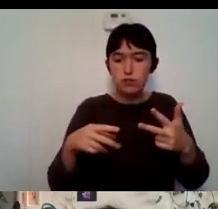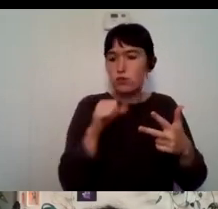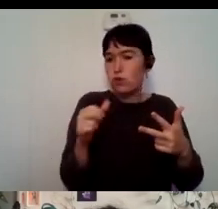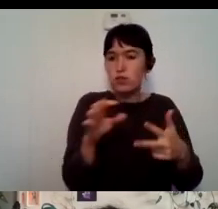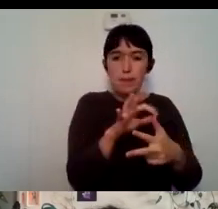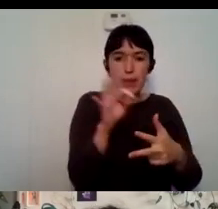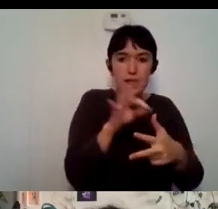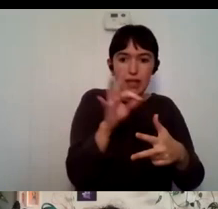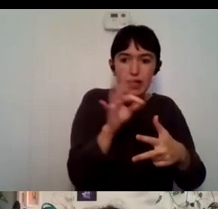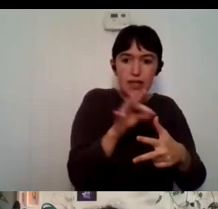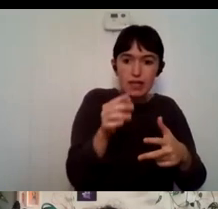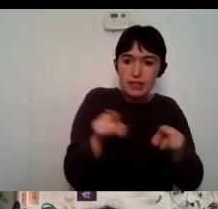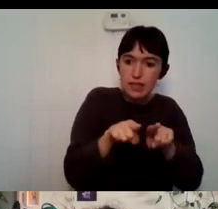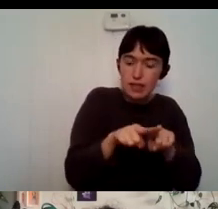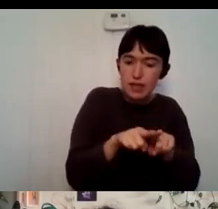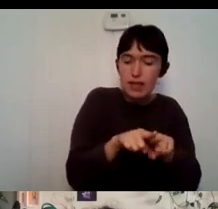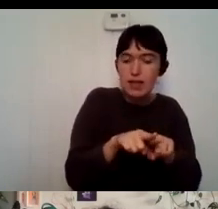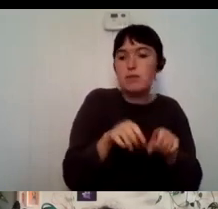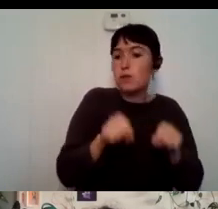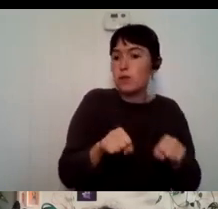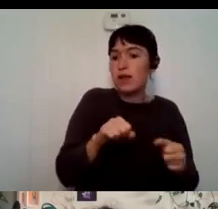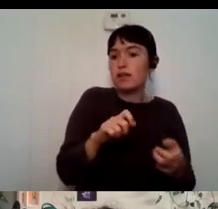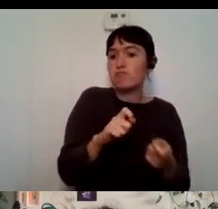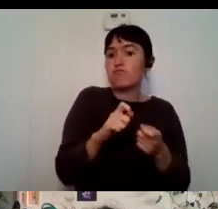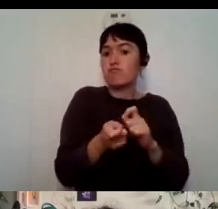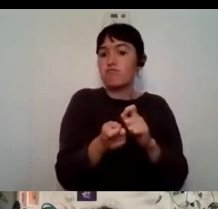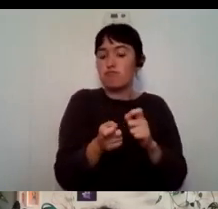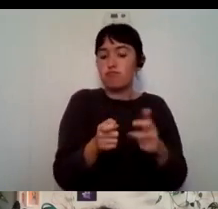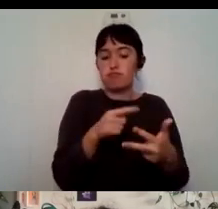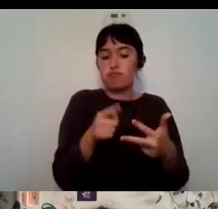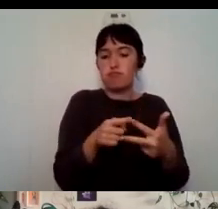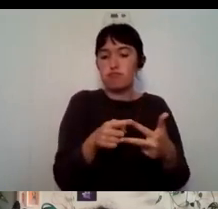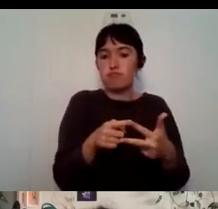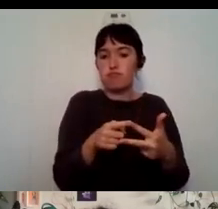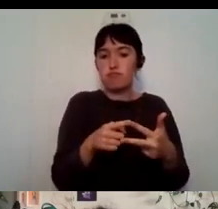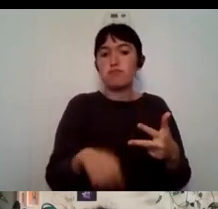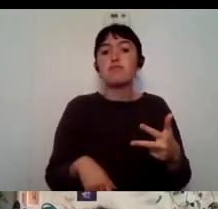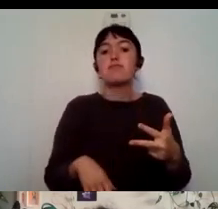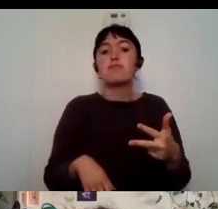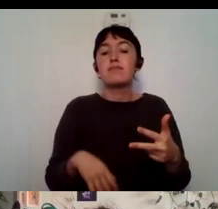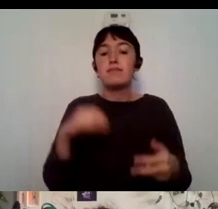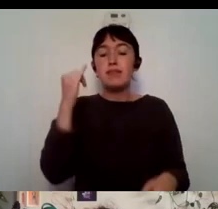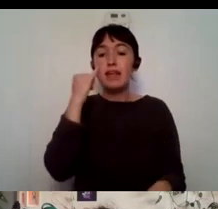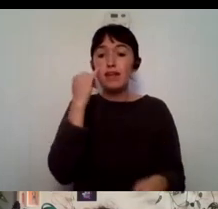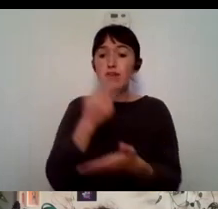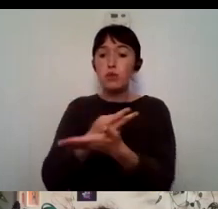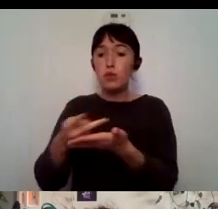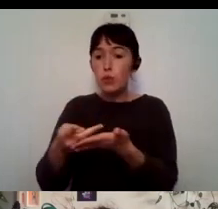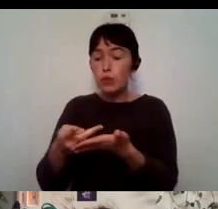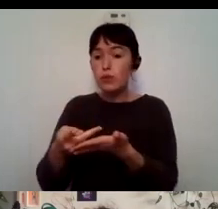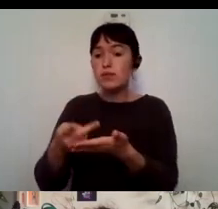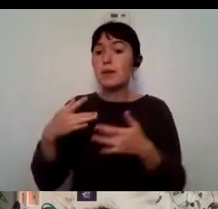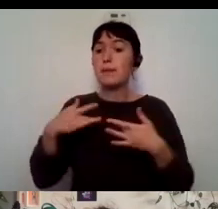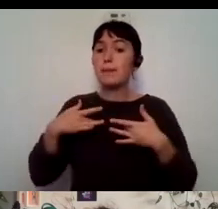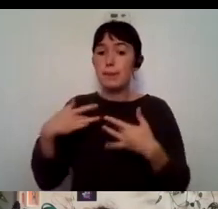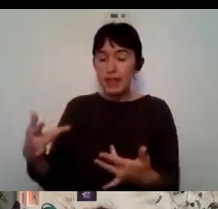What we see after losing, though, is you're much more likely to change your response. And unfortunately, this makes you much